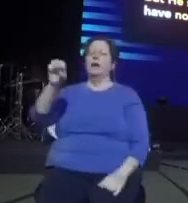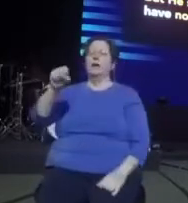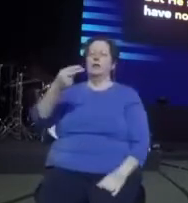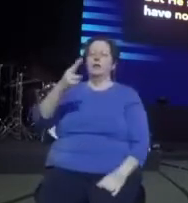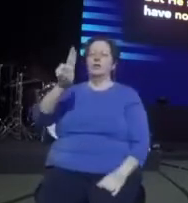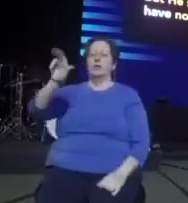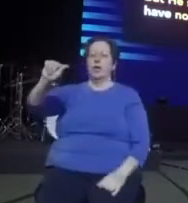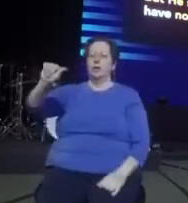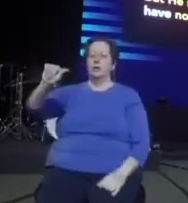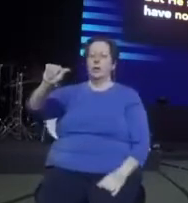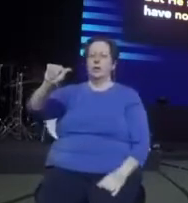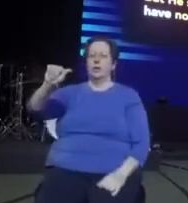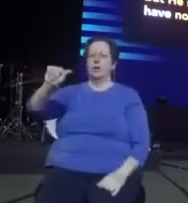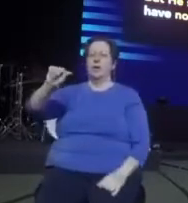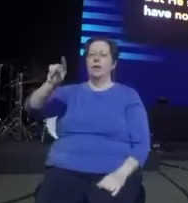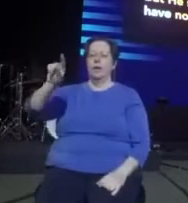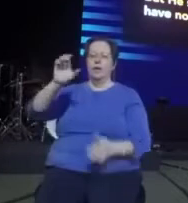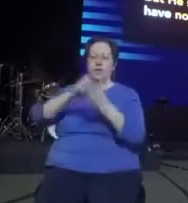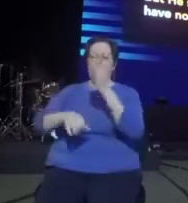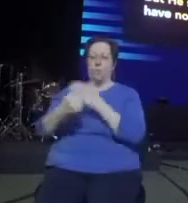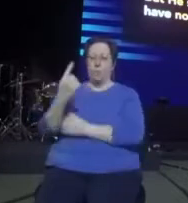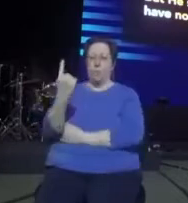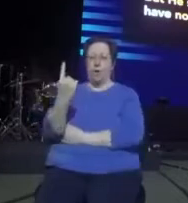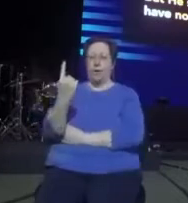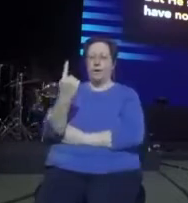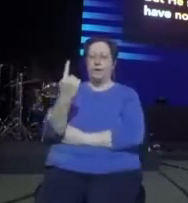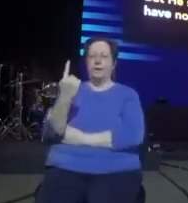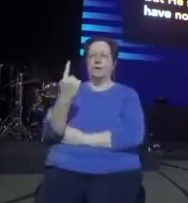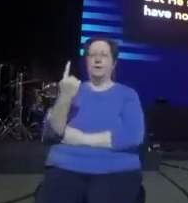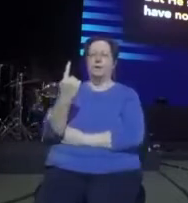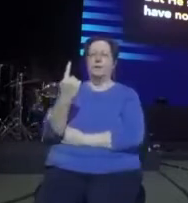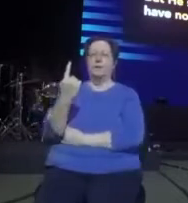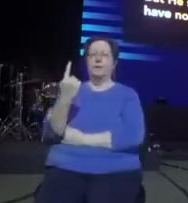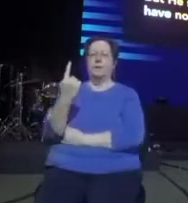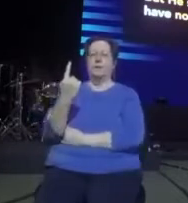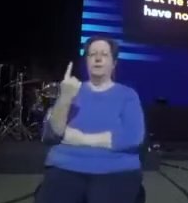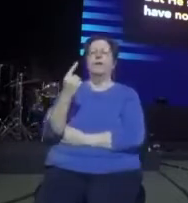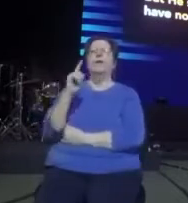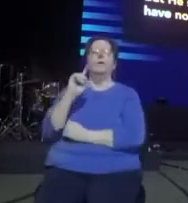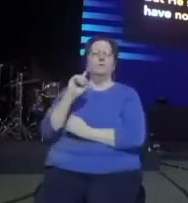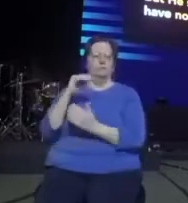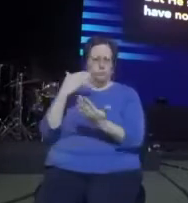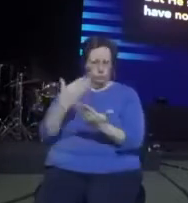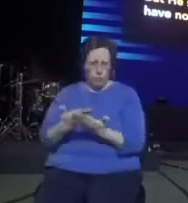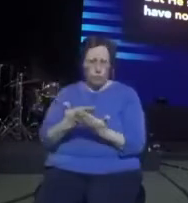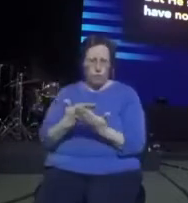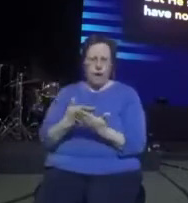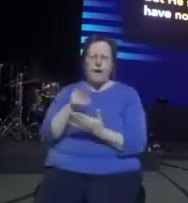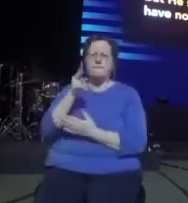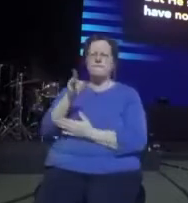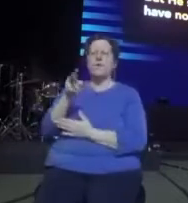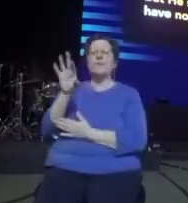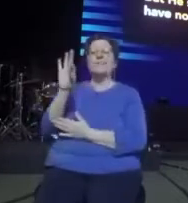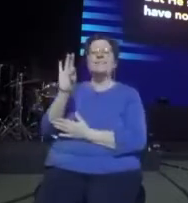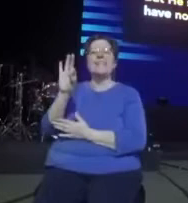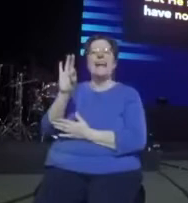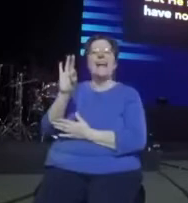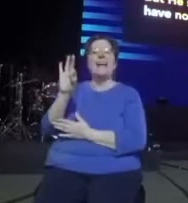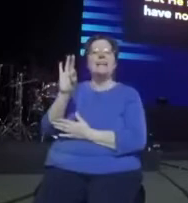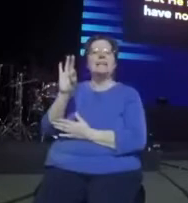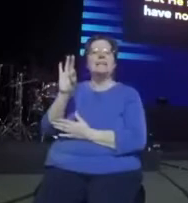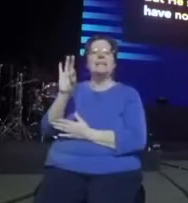Joshua, first chapter. And when you get to Joshua, the first chapter, verse number 9, it's